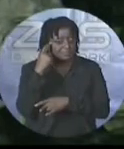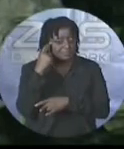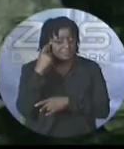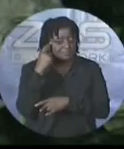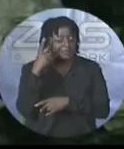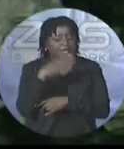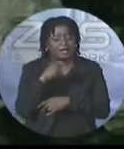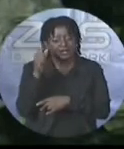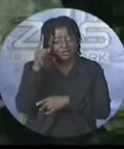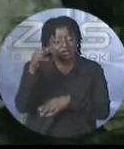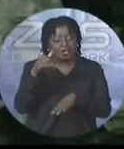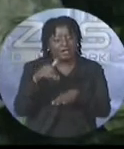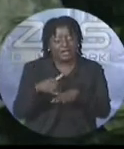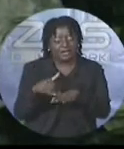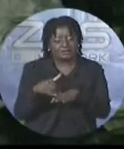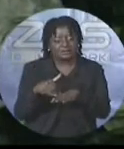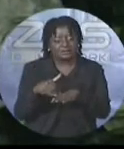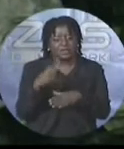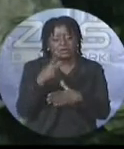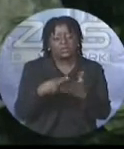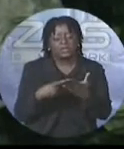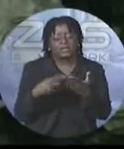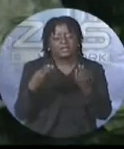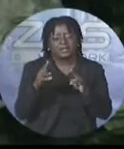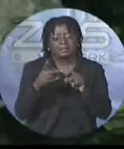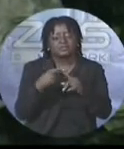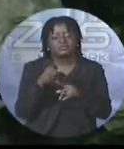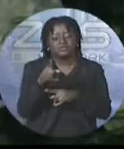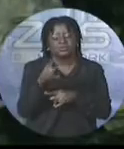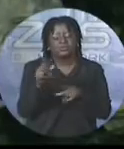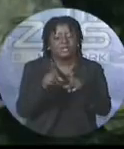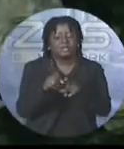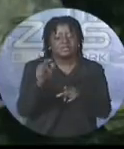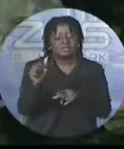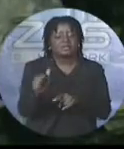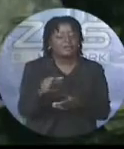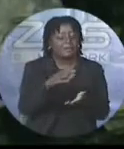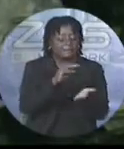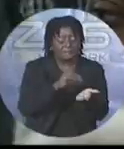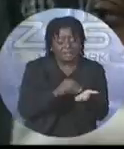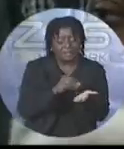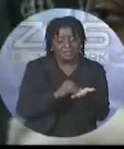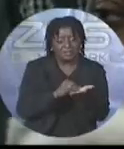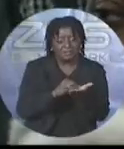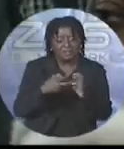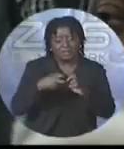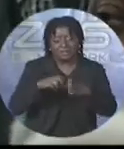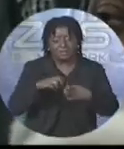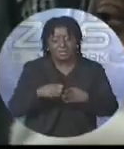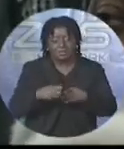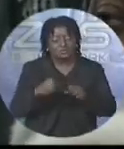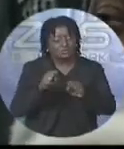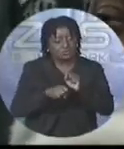and look at what has happened to you as a medical complication. So,